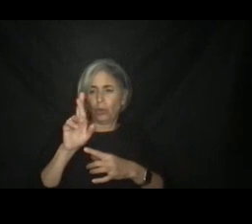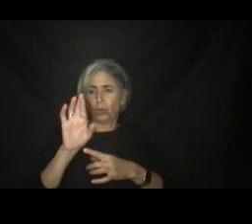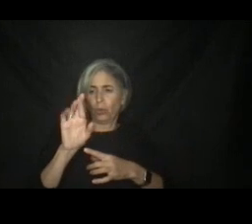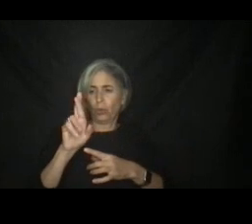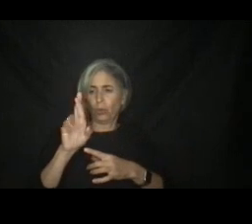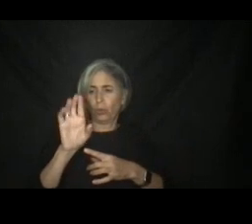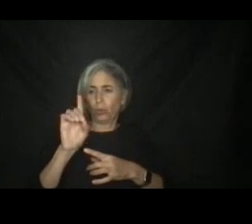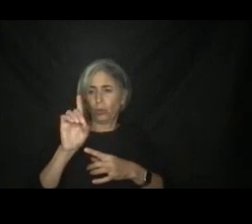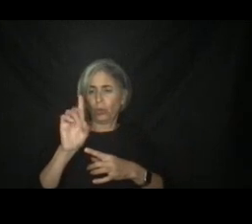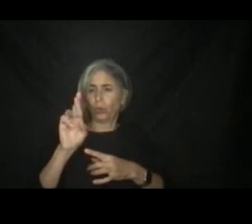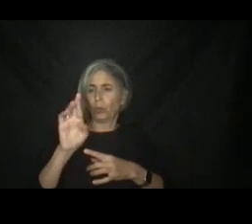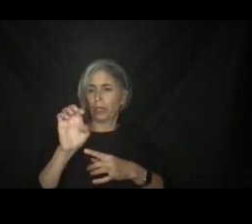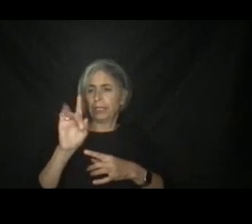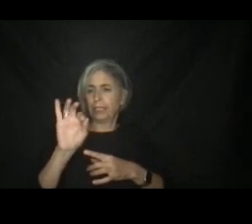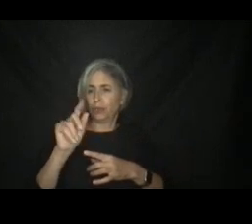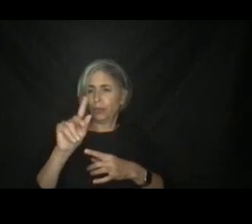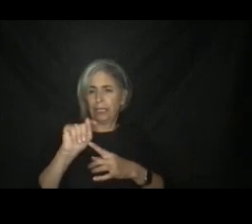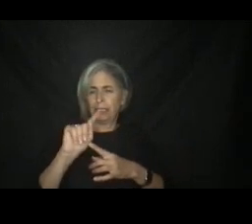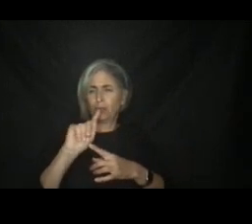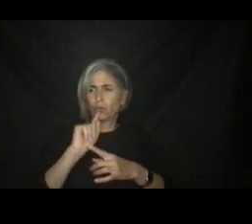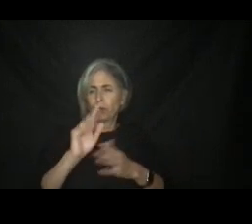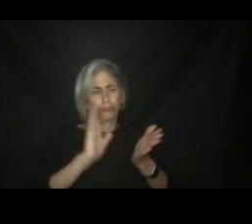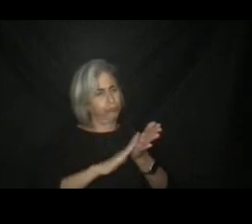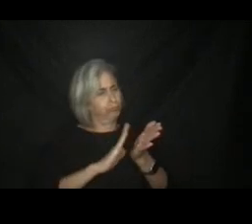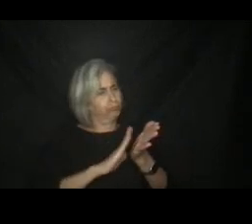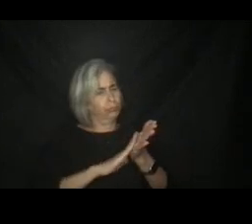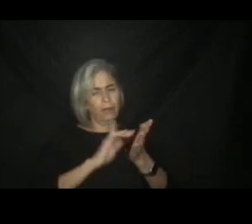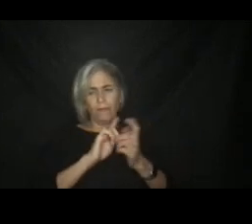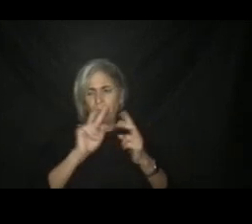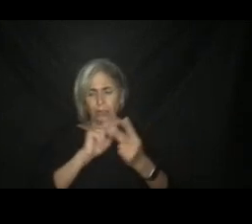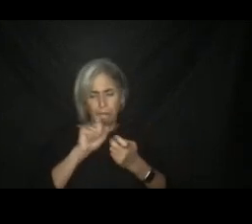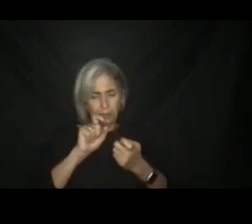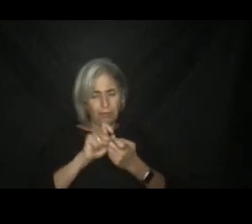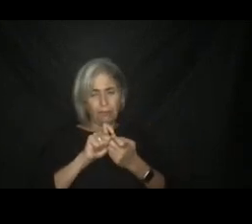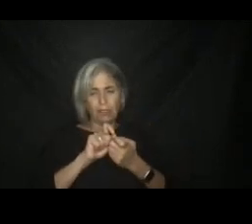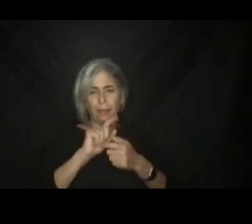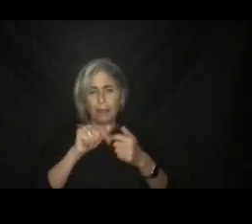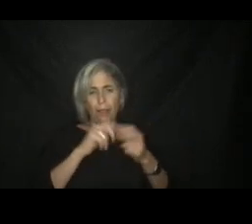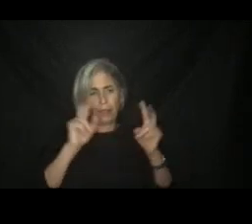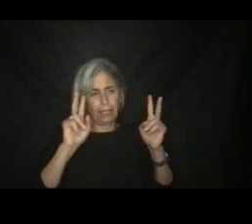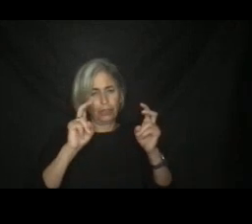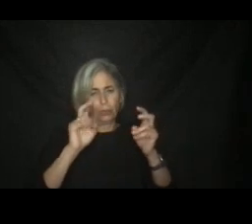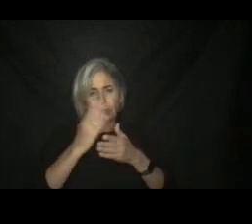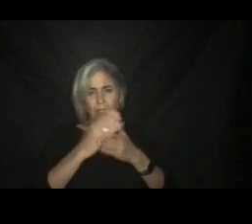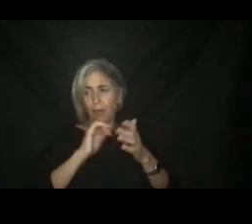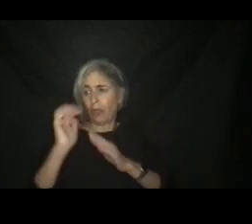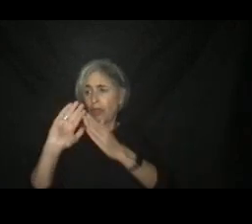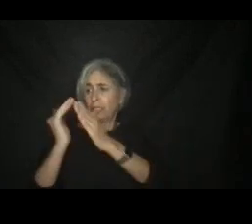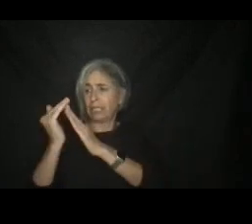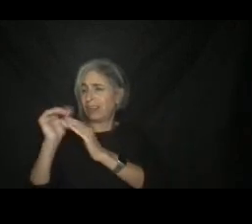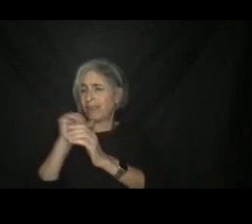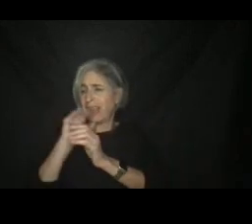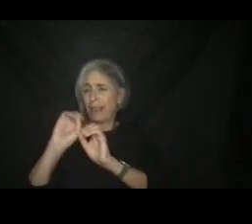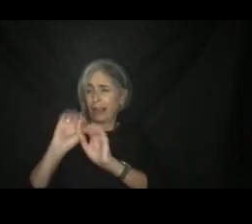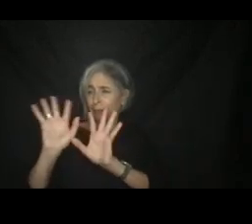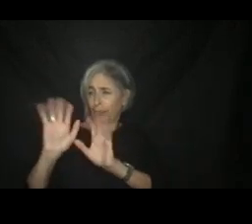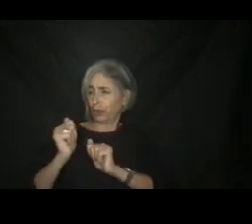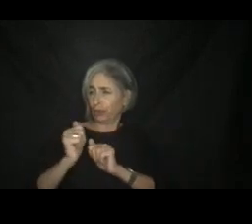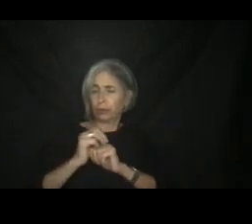must commend the city on your city charter. It's very specific on the redistricting issues, where some of the other cities that we work with, it's